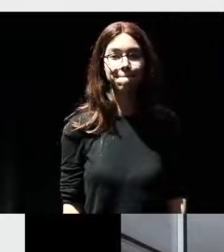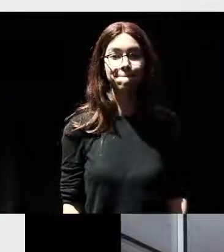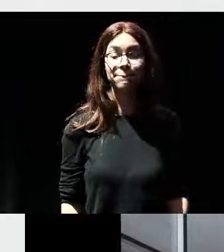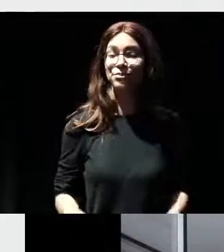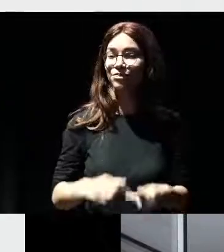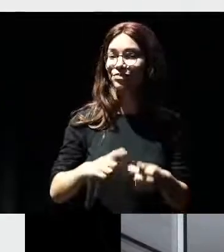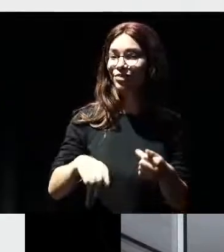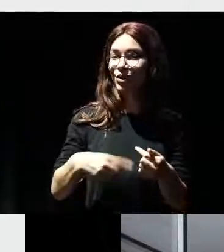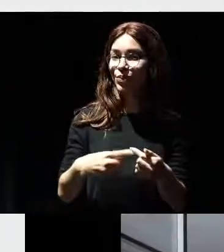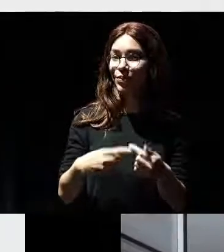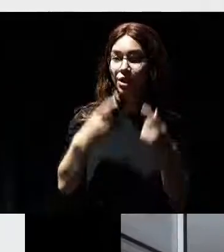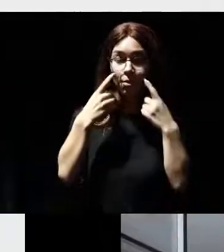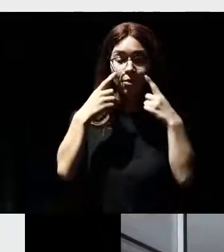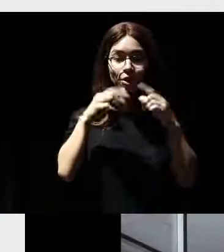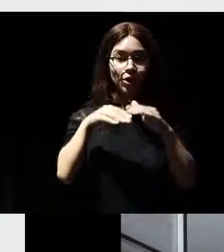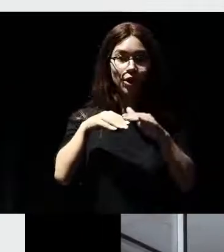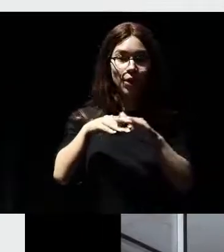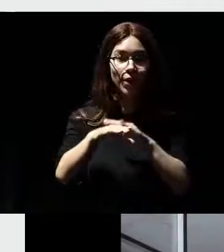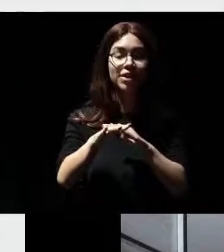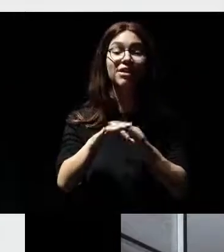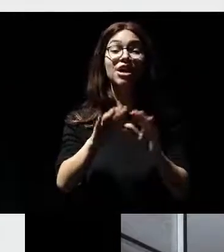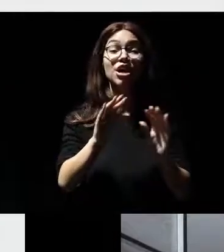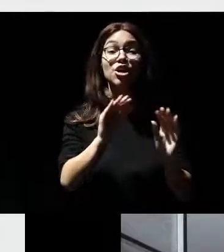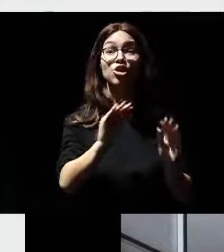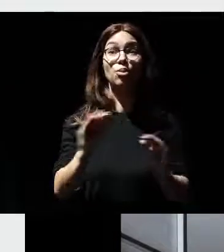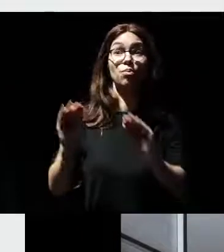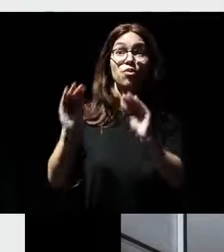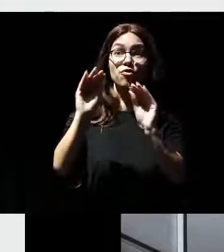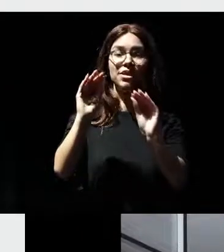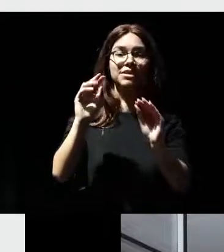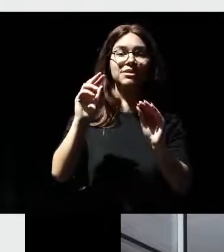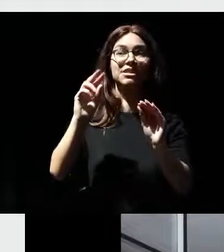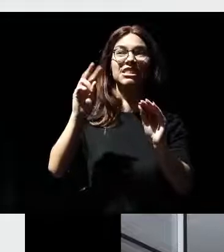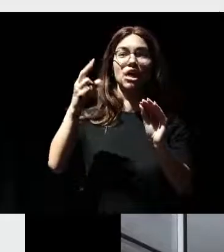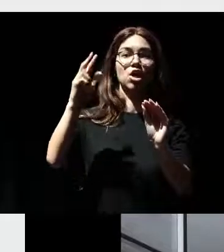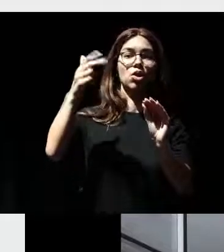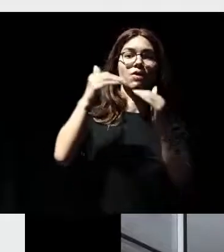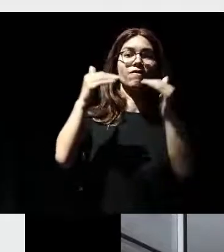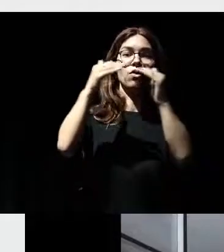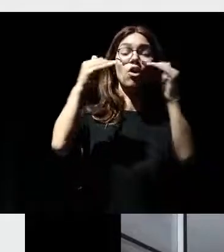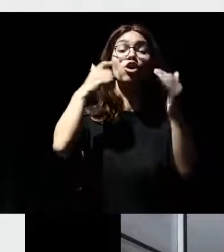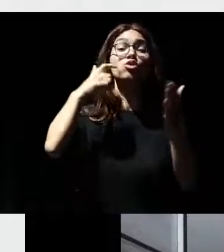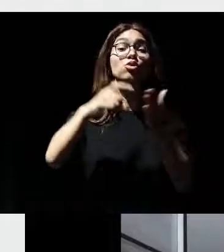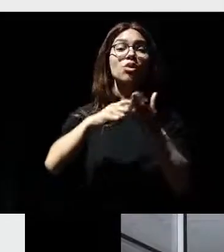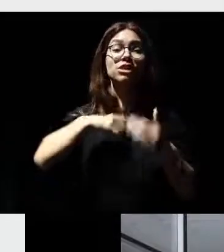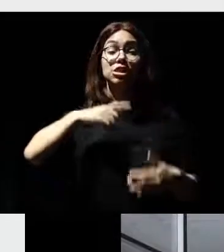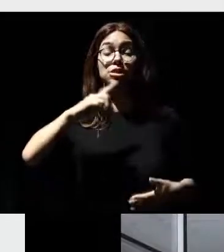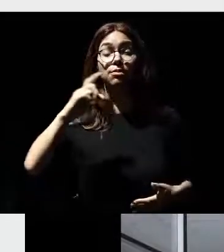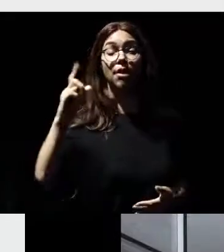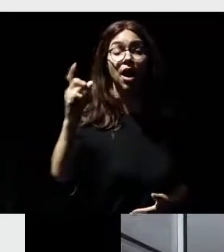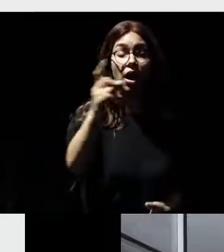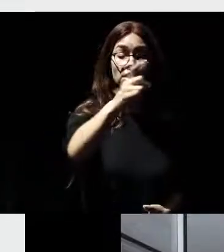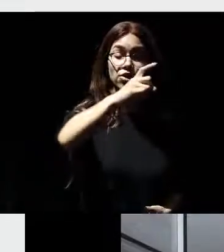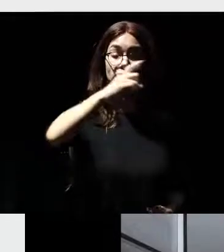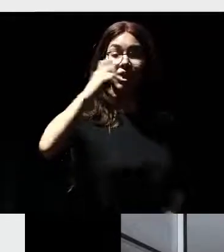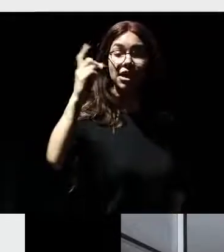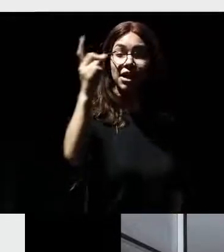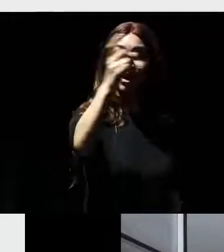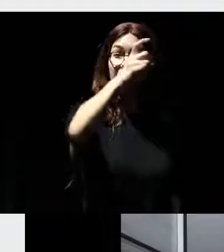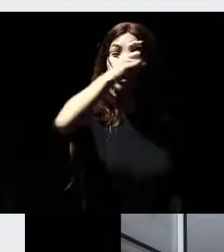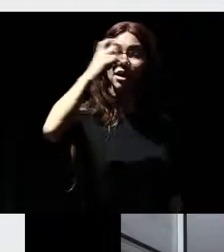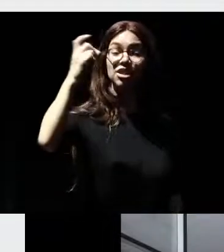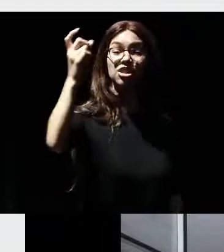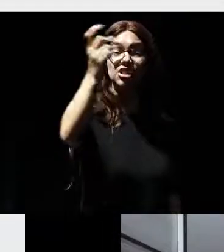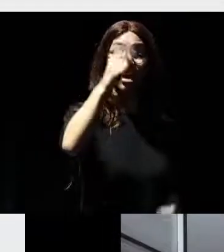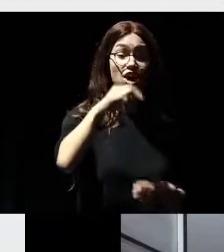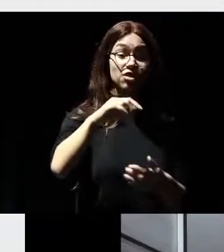come in, the movement up to the gallery is up and around, spiraling really around the visible